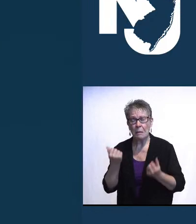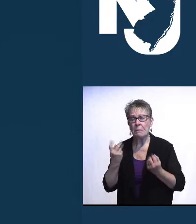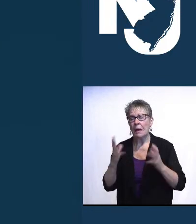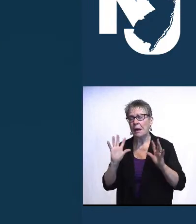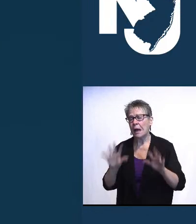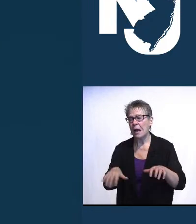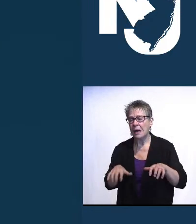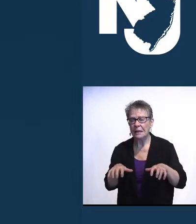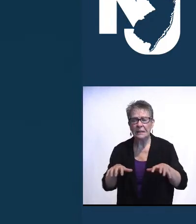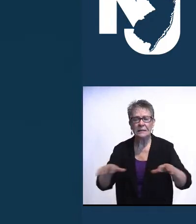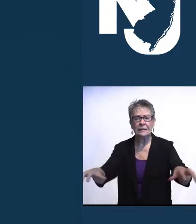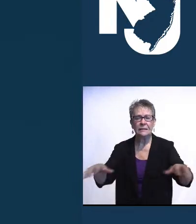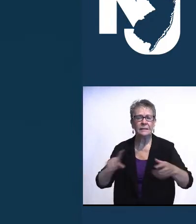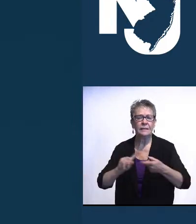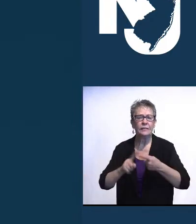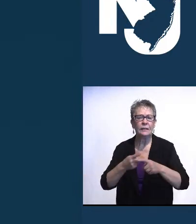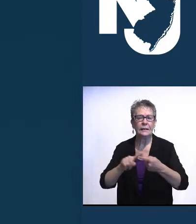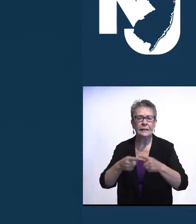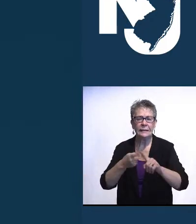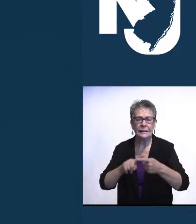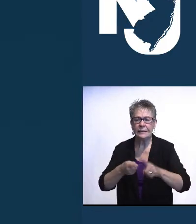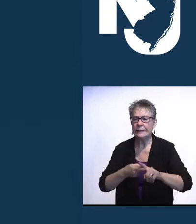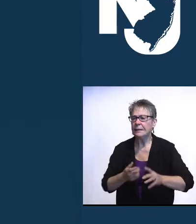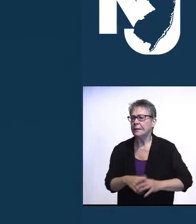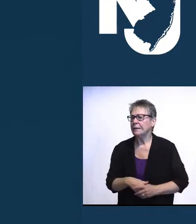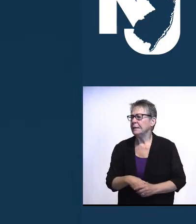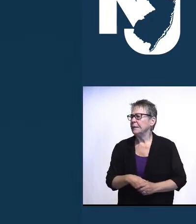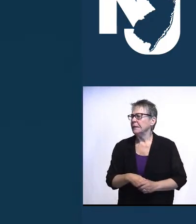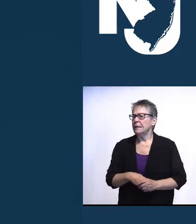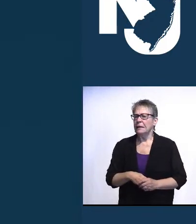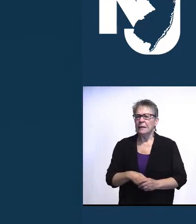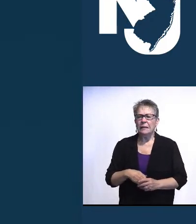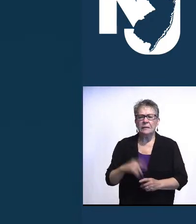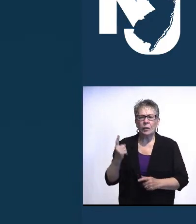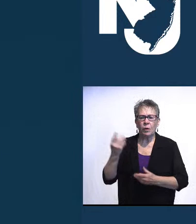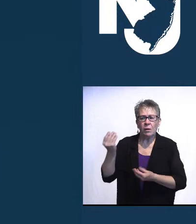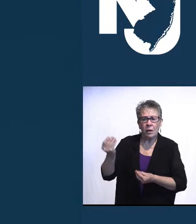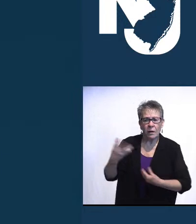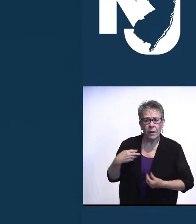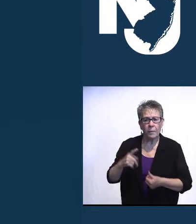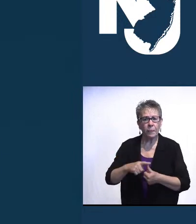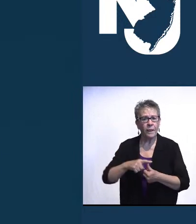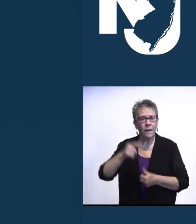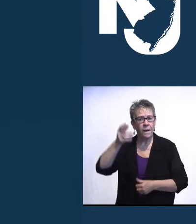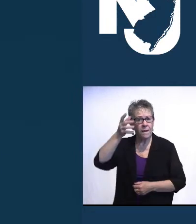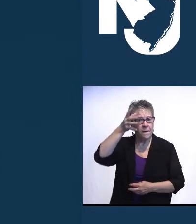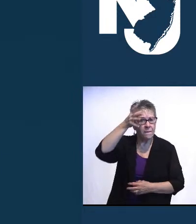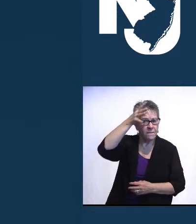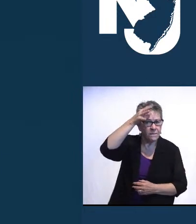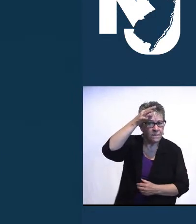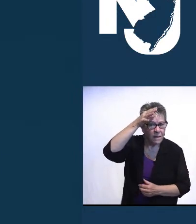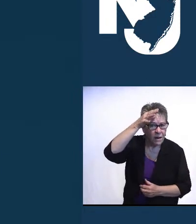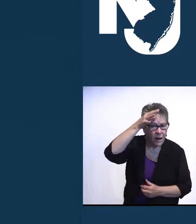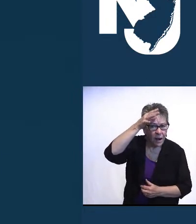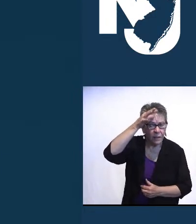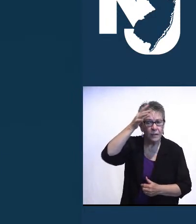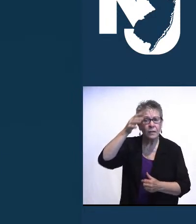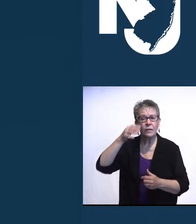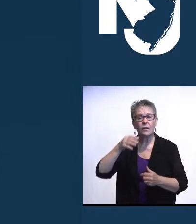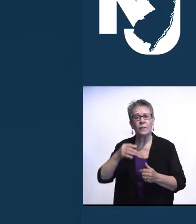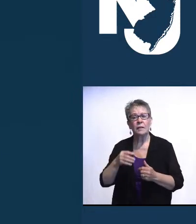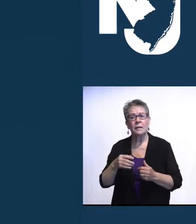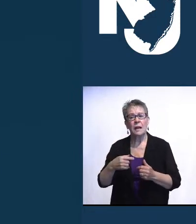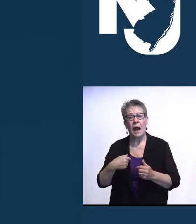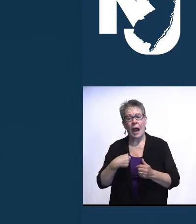Apicelli Sr. and spoke to daughter Tina, who lives in Mississippi, and she mentioned to me at the time that